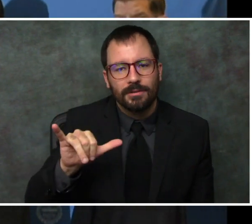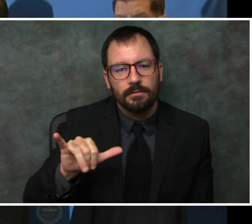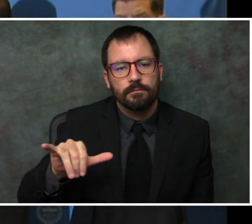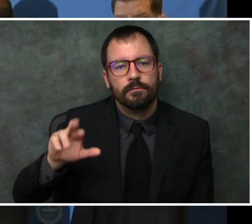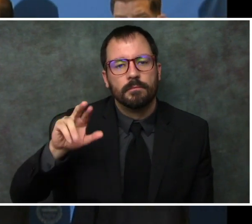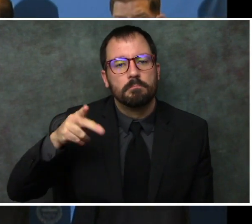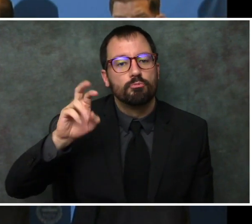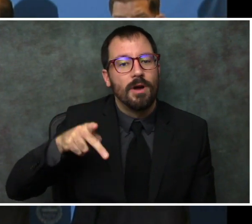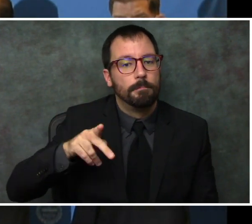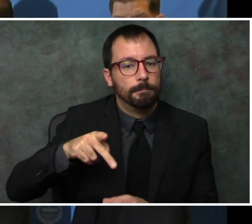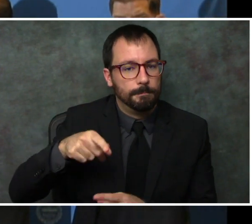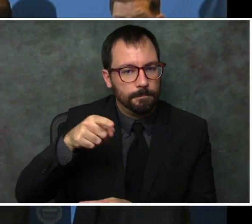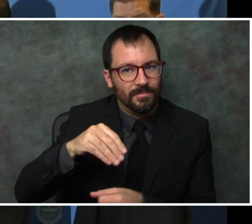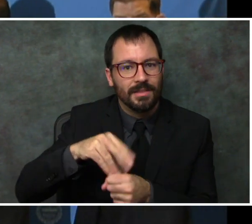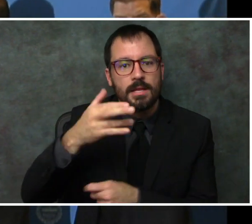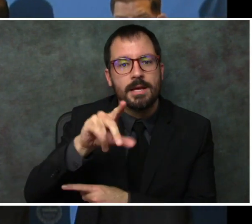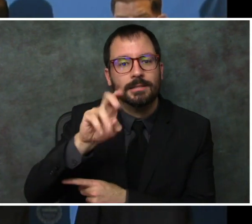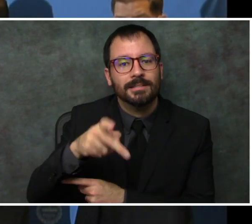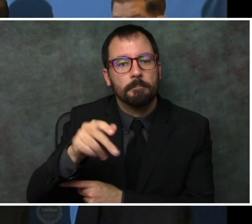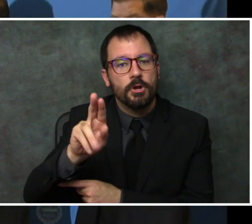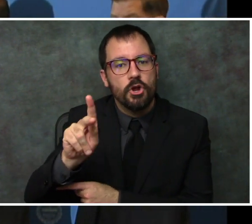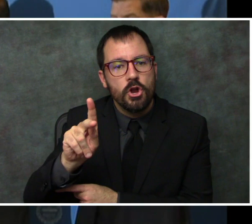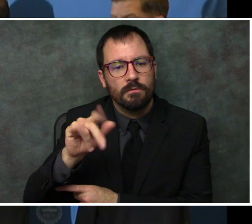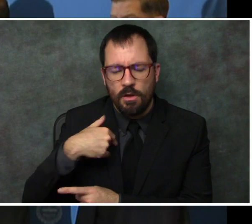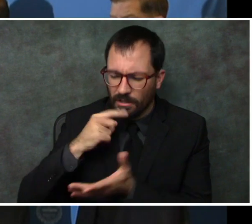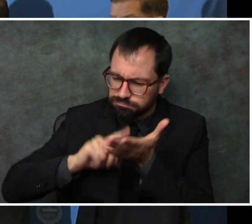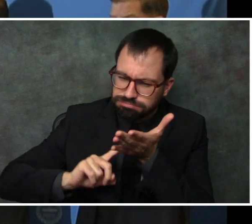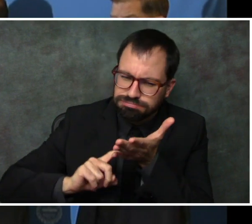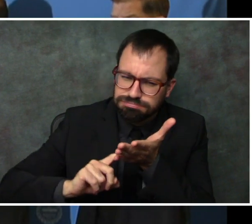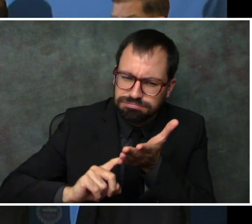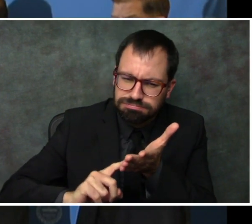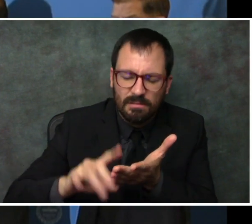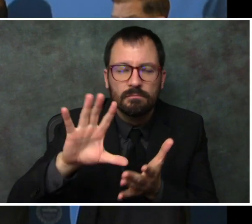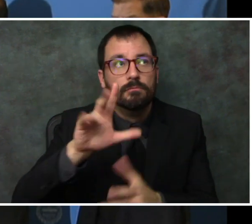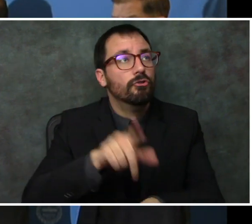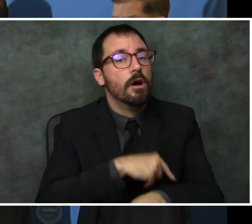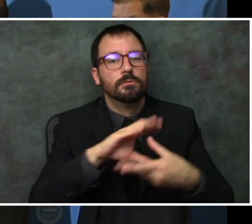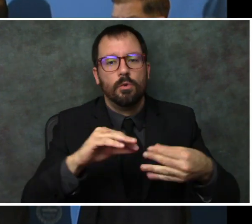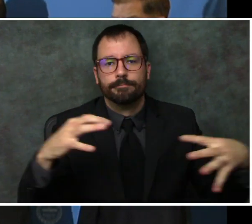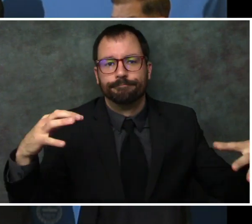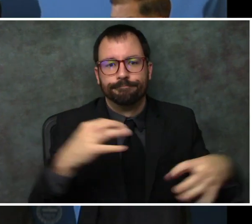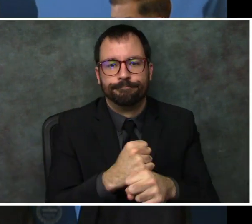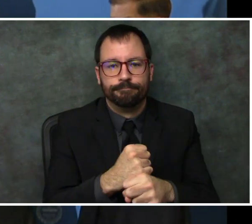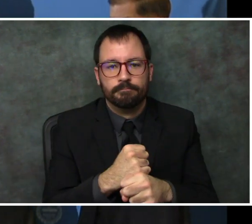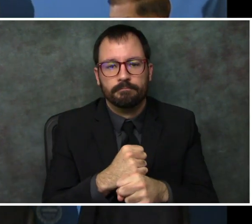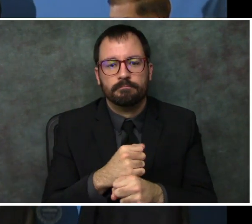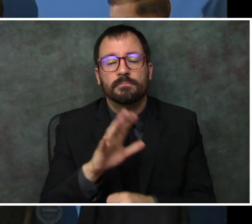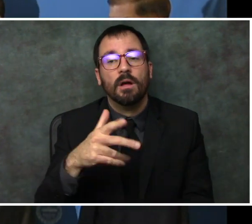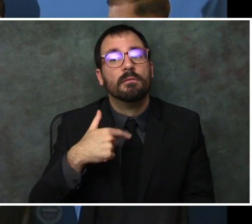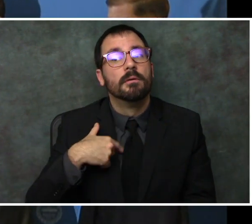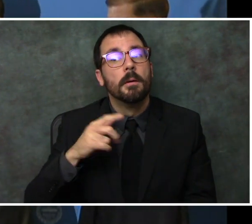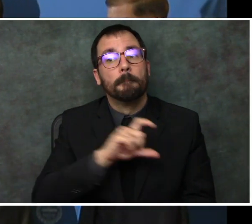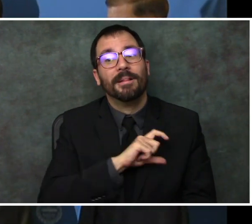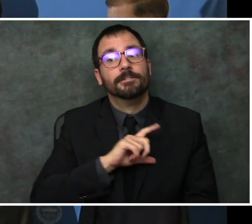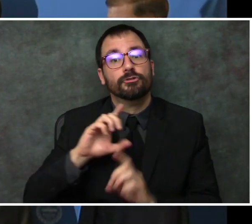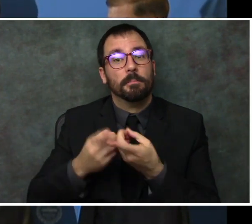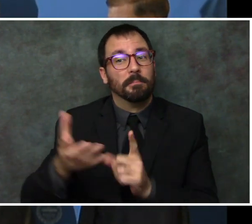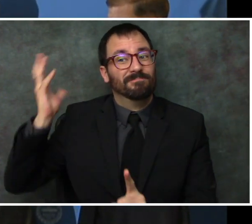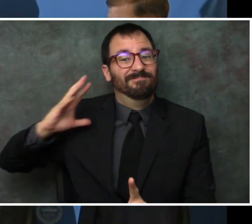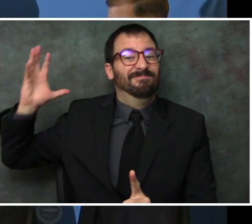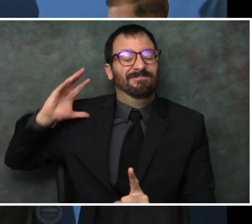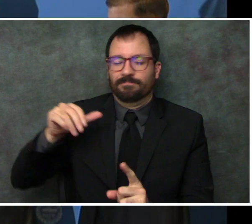police department from the past. And what I talked about, I don't think got written, was this. Under